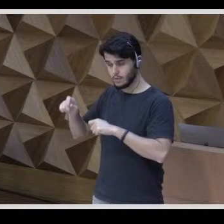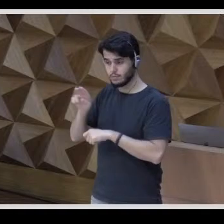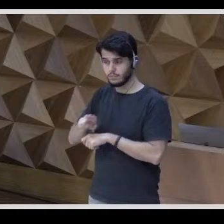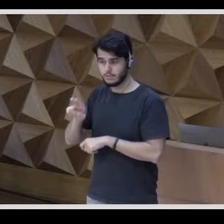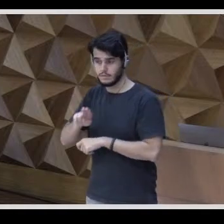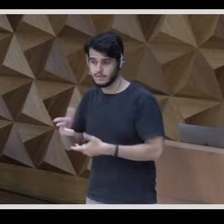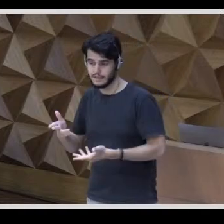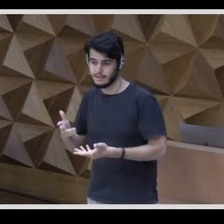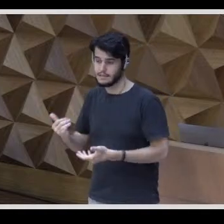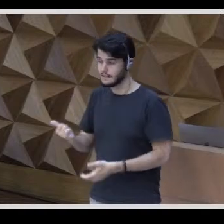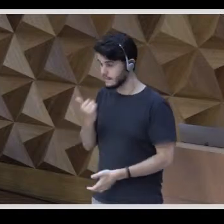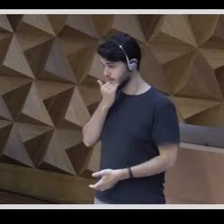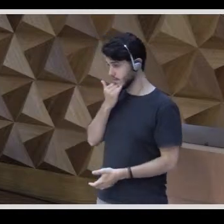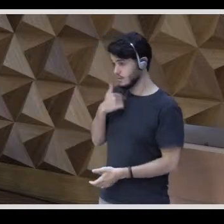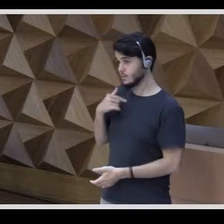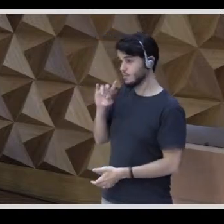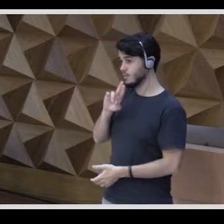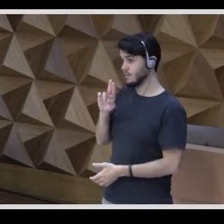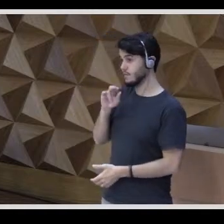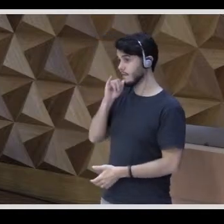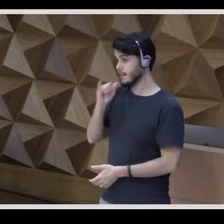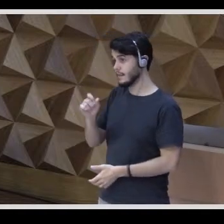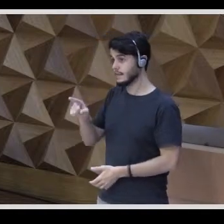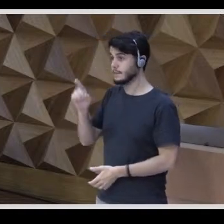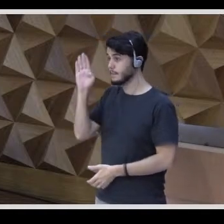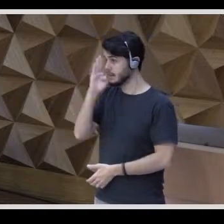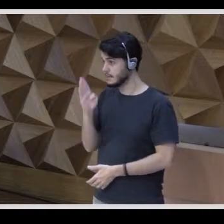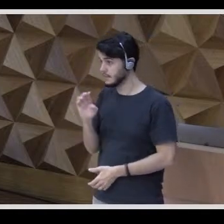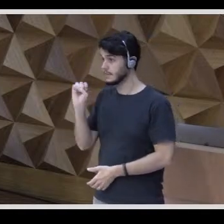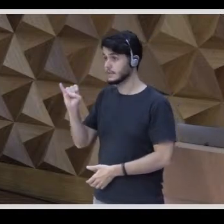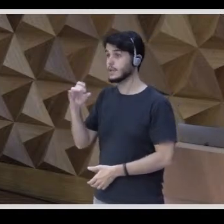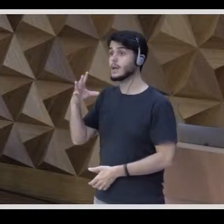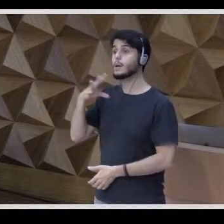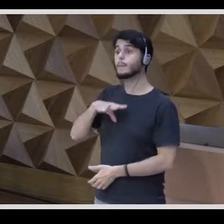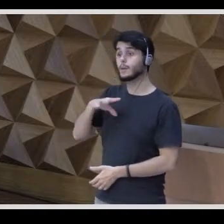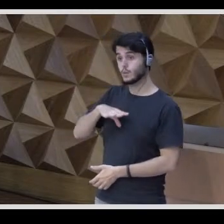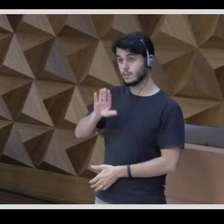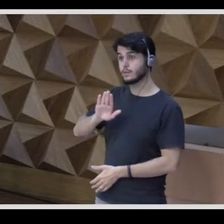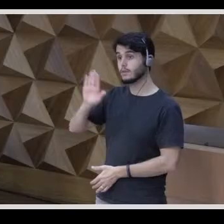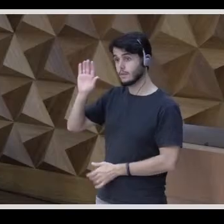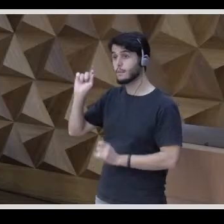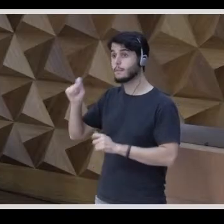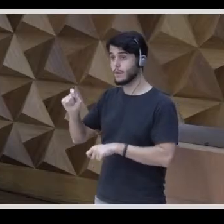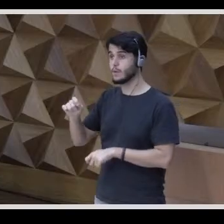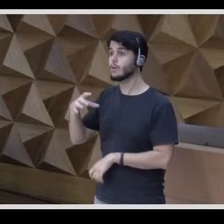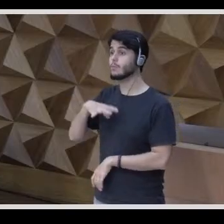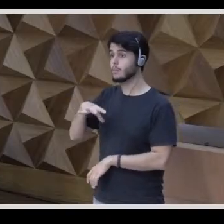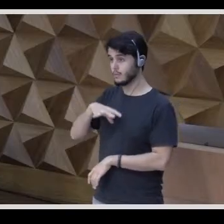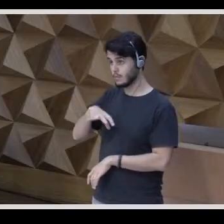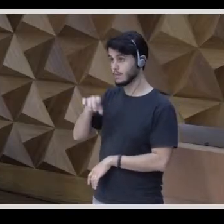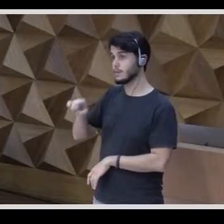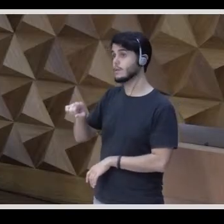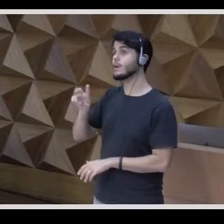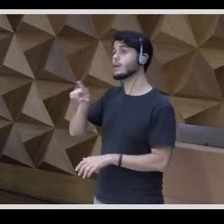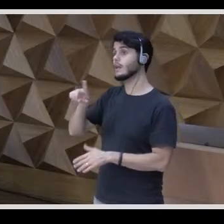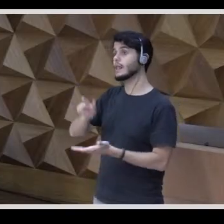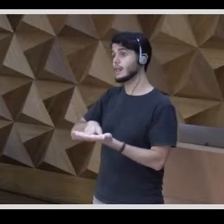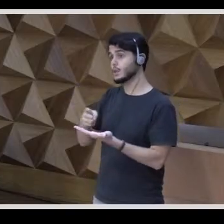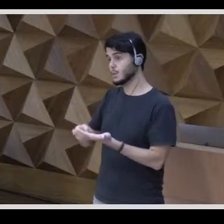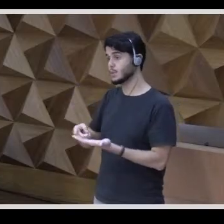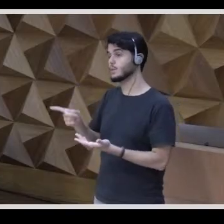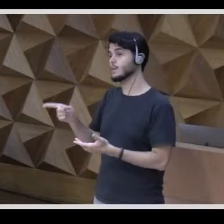the Brazilian people that if anyone wants to make a question in Portuguese, ask a question in Portuguese, the translators can translate it to